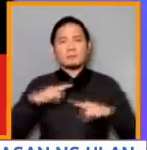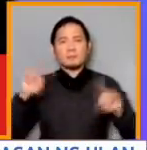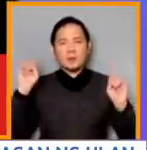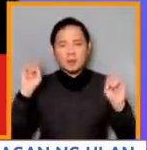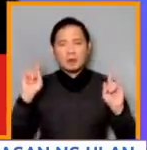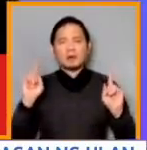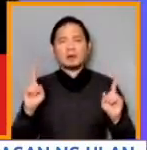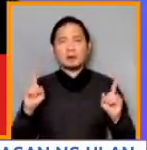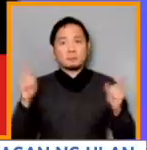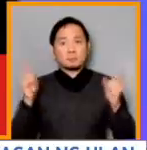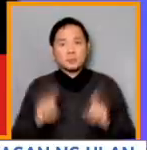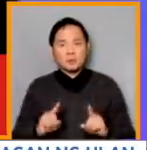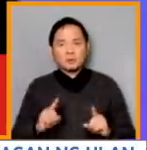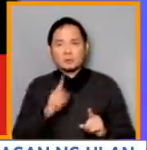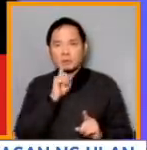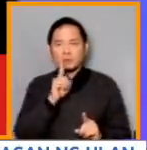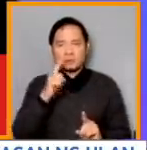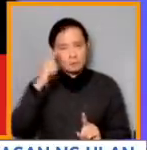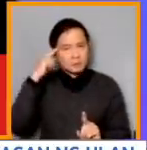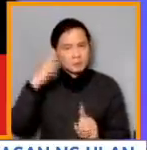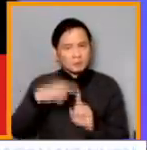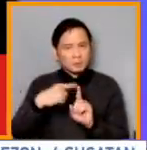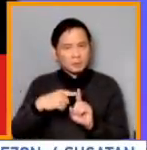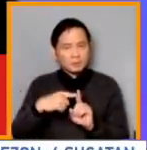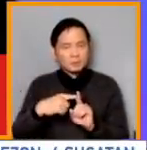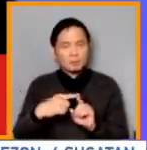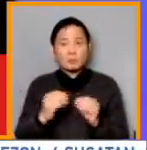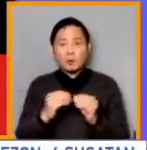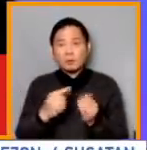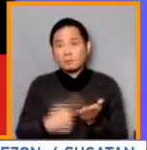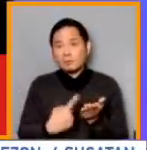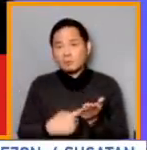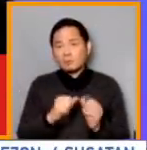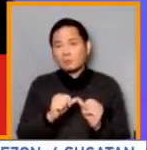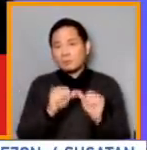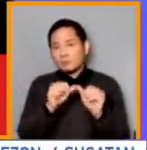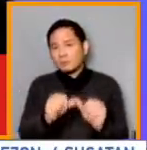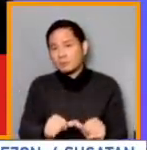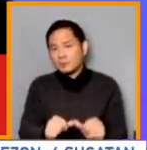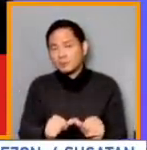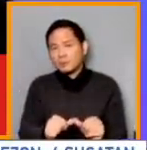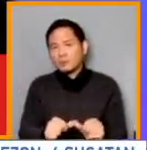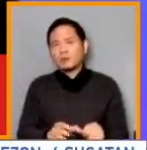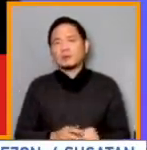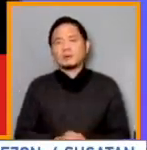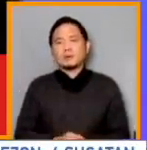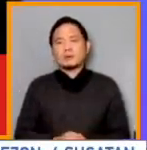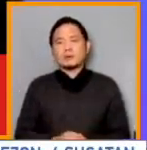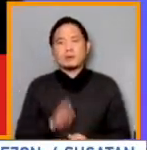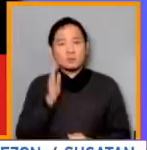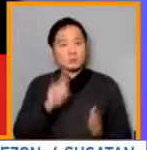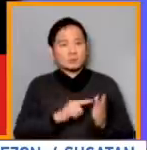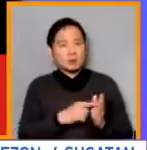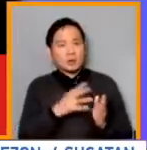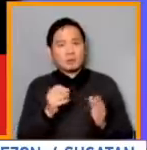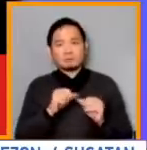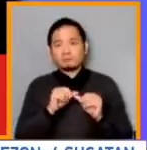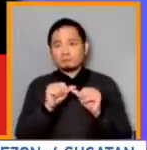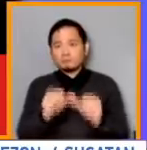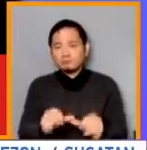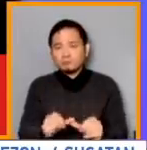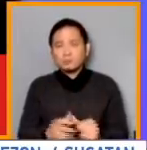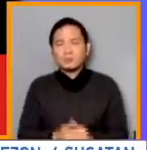optimism that these conversations will continue or start and continue, and we look forward